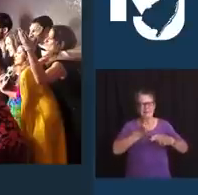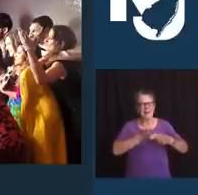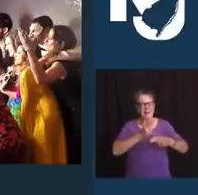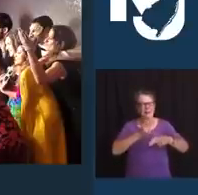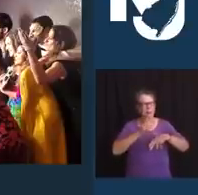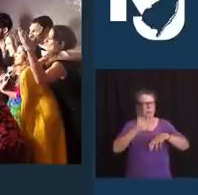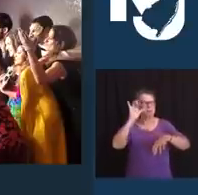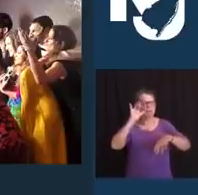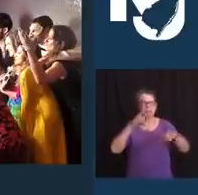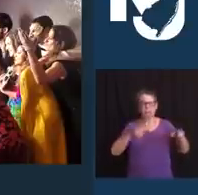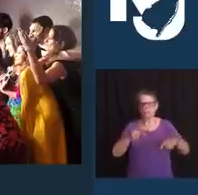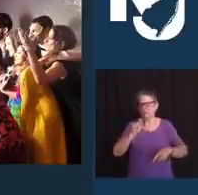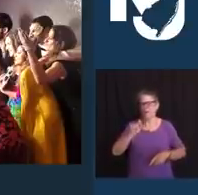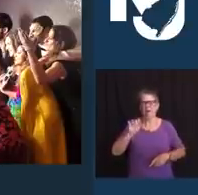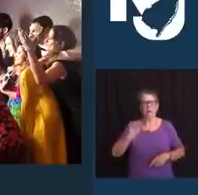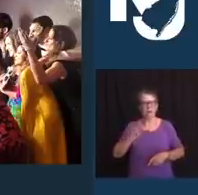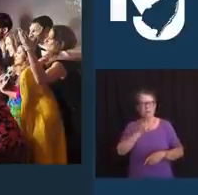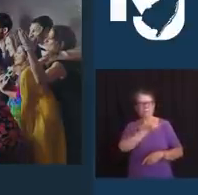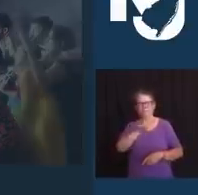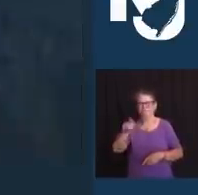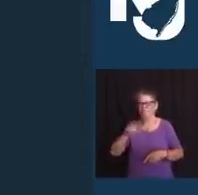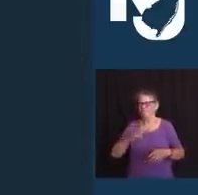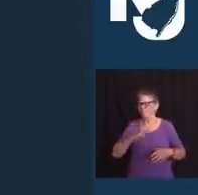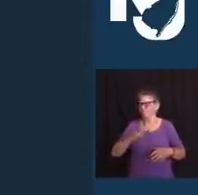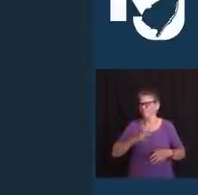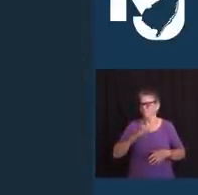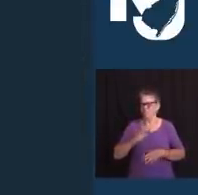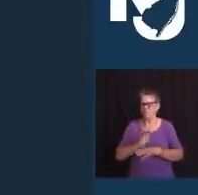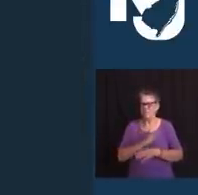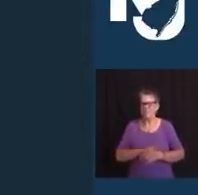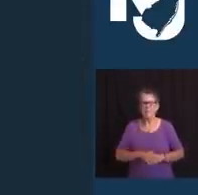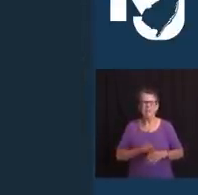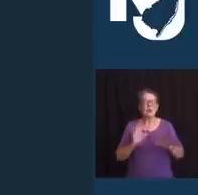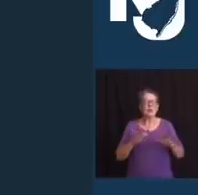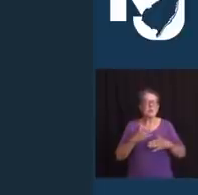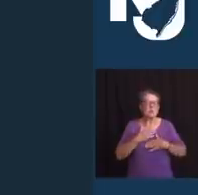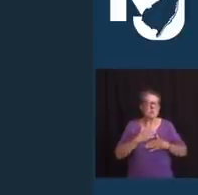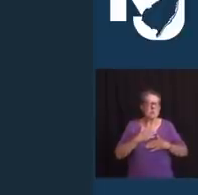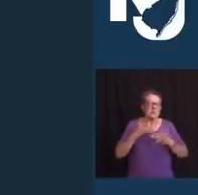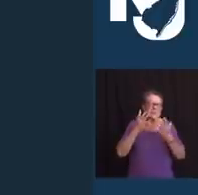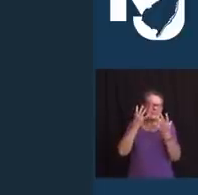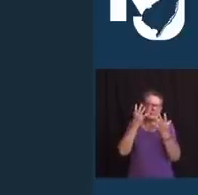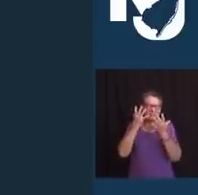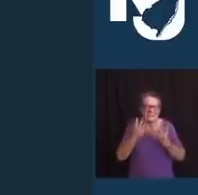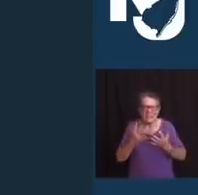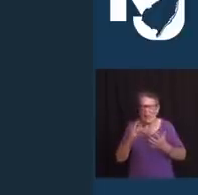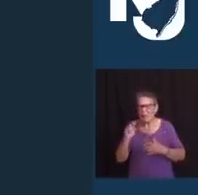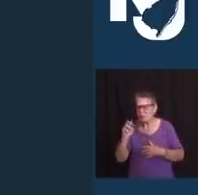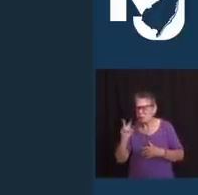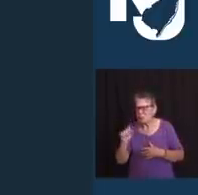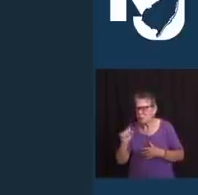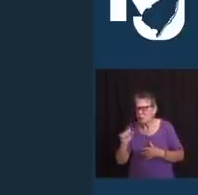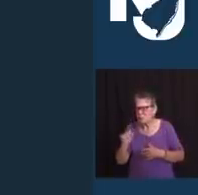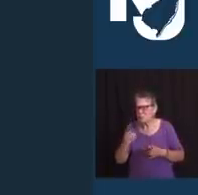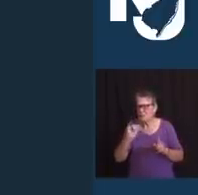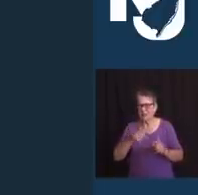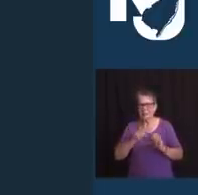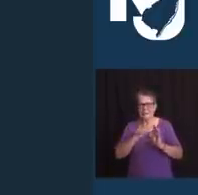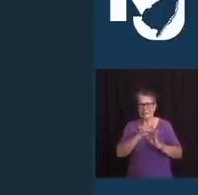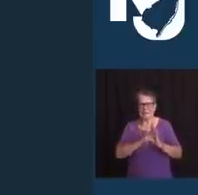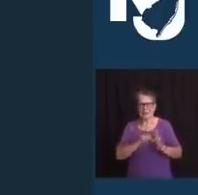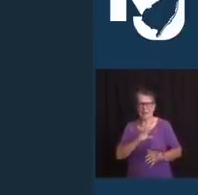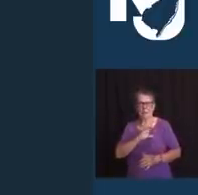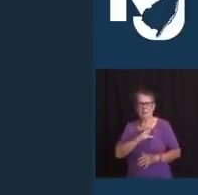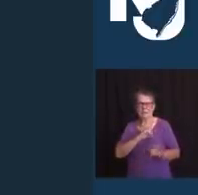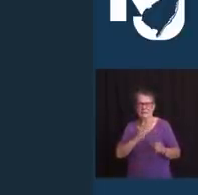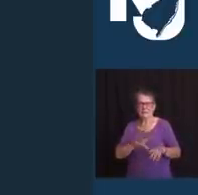shutterbugphotobooth.com. And finally, with a heavy heart, before I turn things over to Judy, I want to acknowledge a loss that Pat and his family